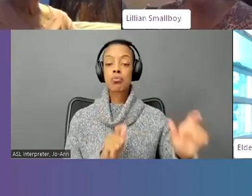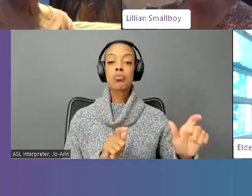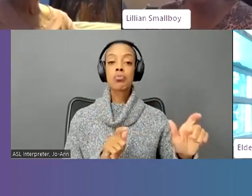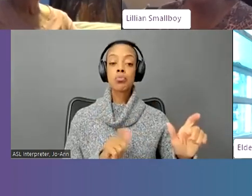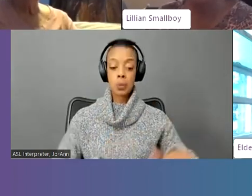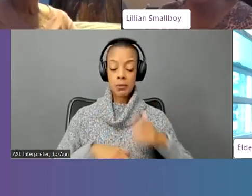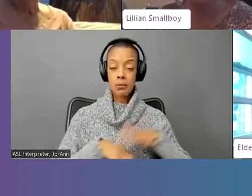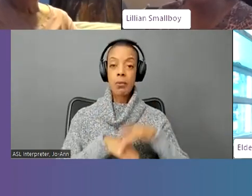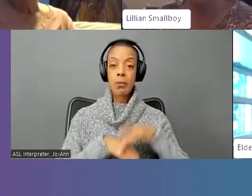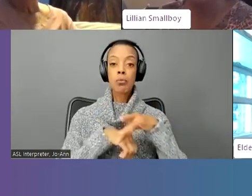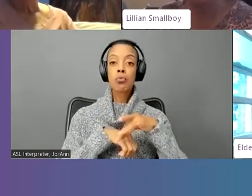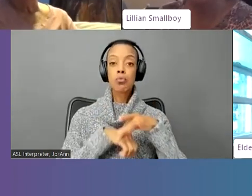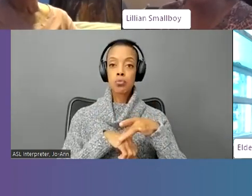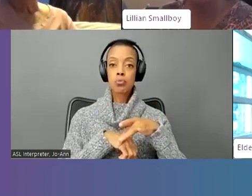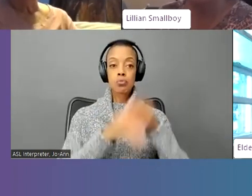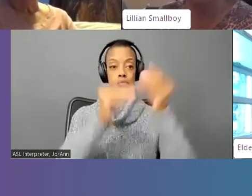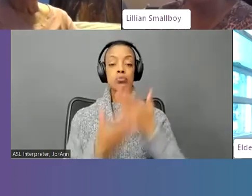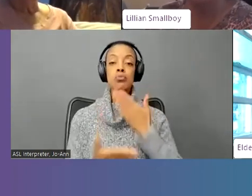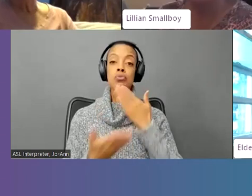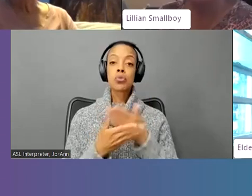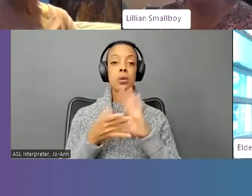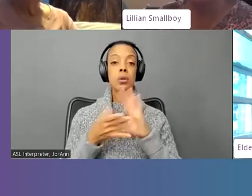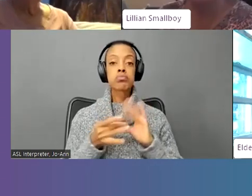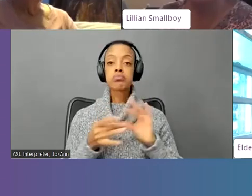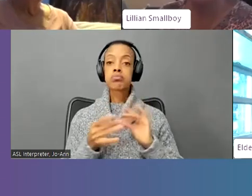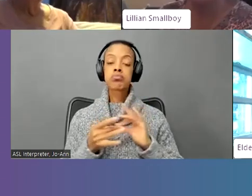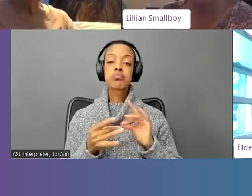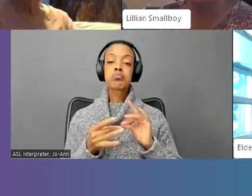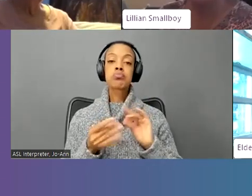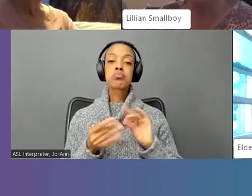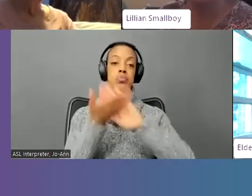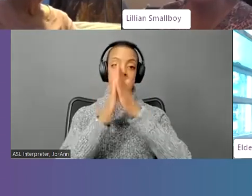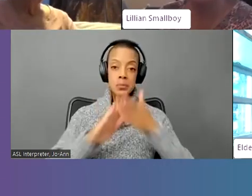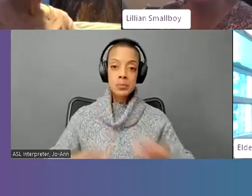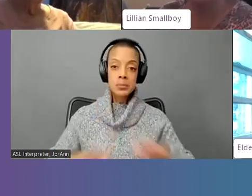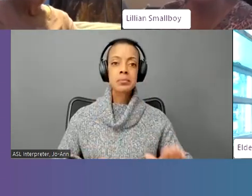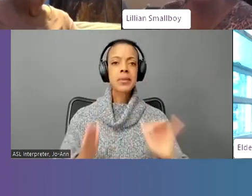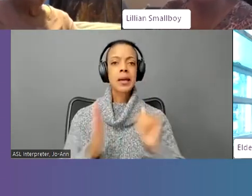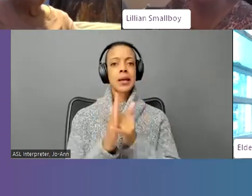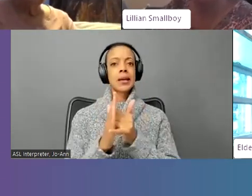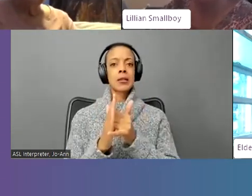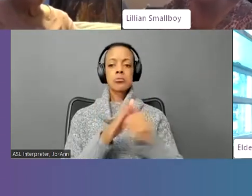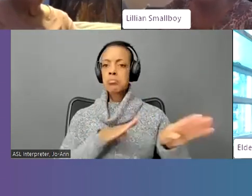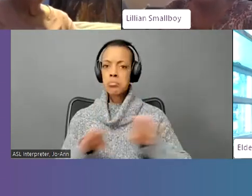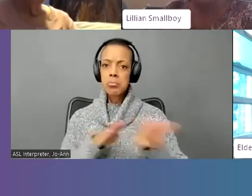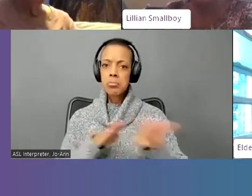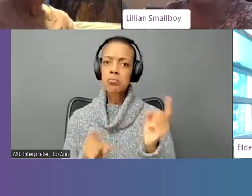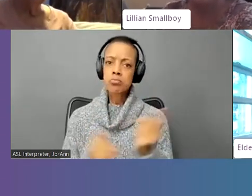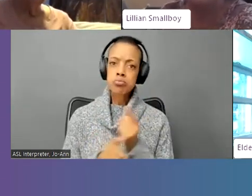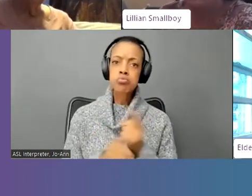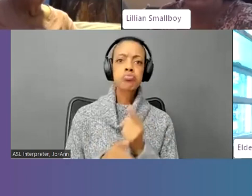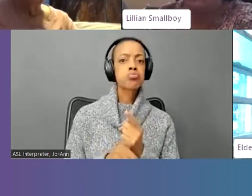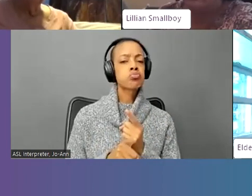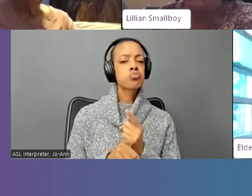message of peace, you know, and how to behave, how to carry ourselves as